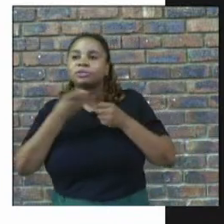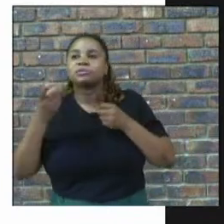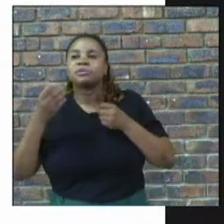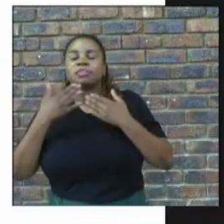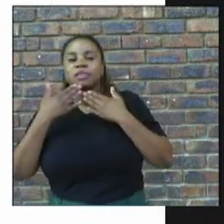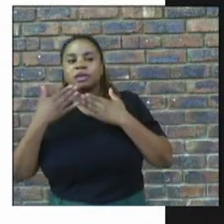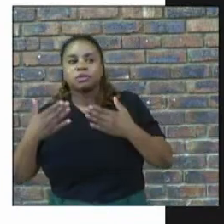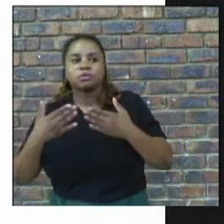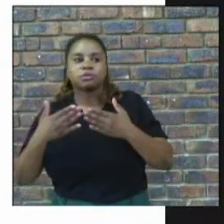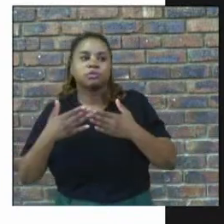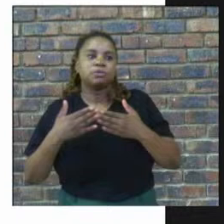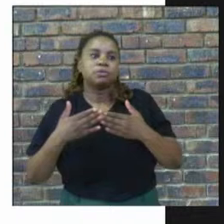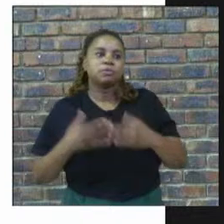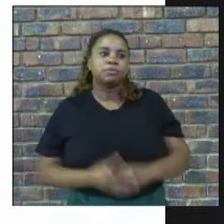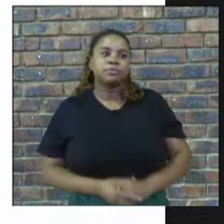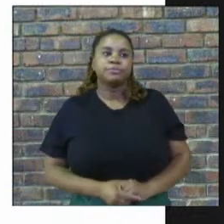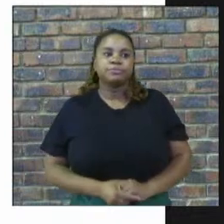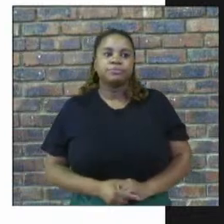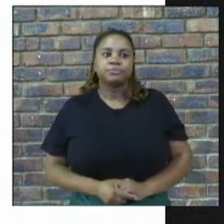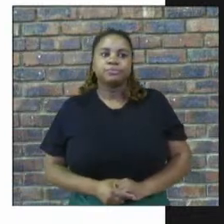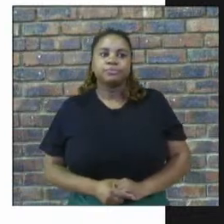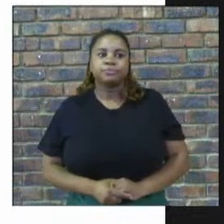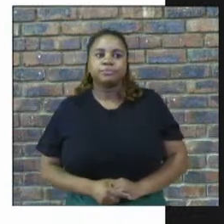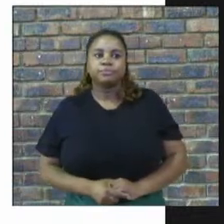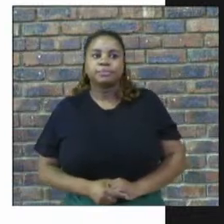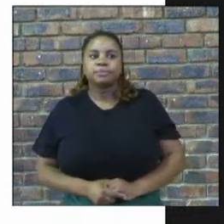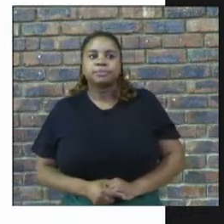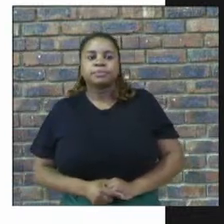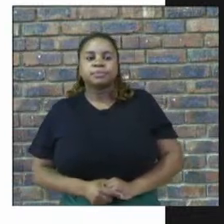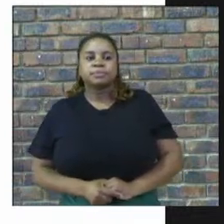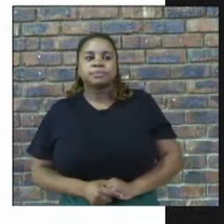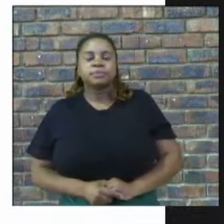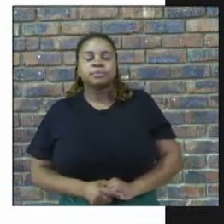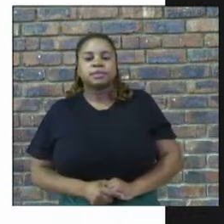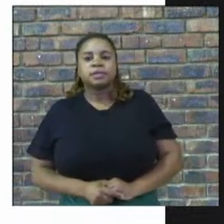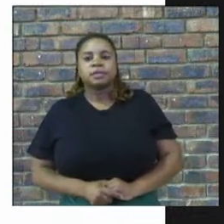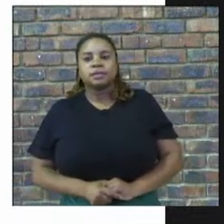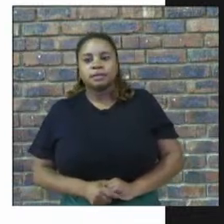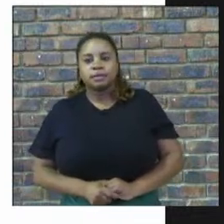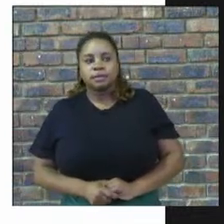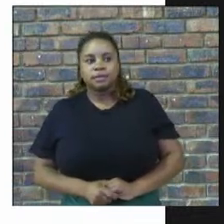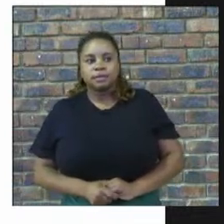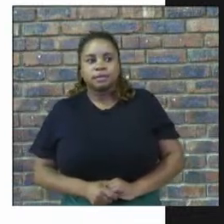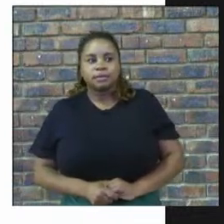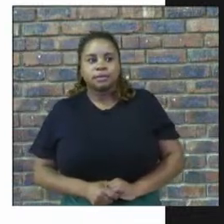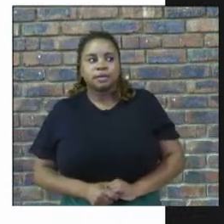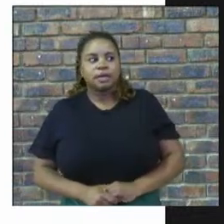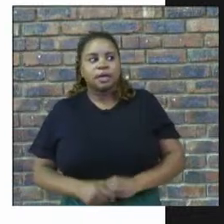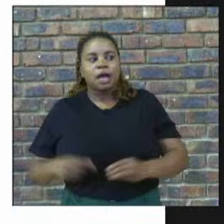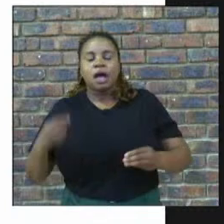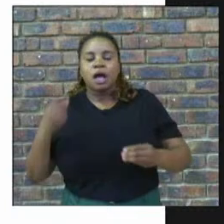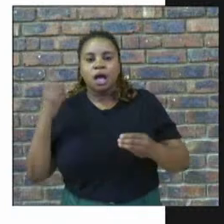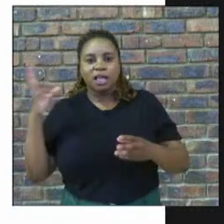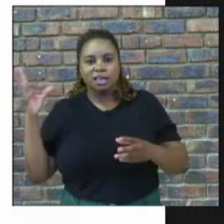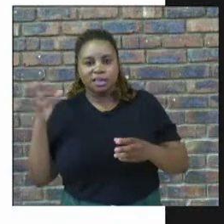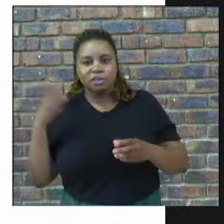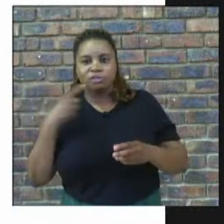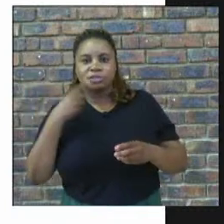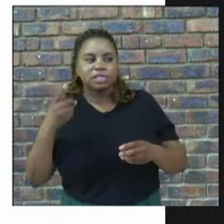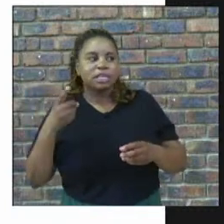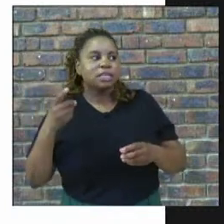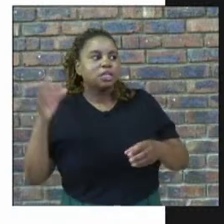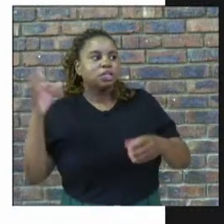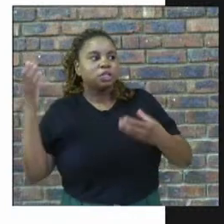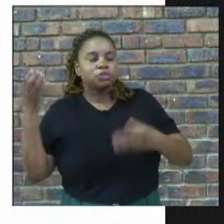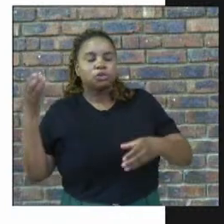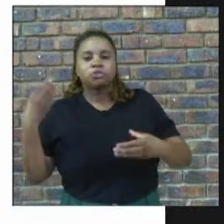thupere le sapang ka yona ya hore re le fa di-document mo, re a e utlwa. Empa re leboga tlhompho le tlotlo tseo le